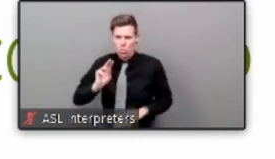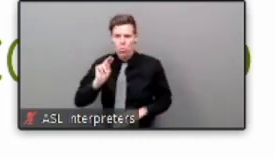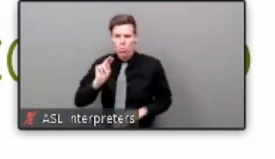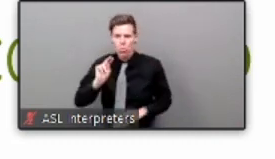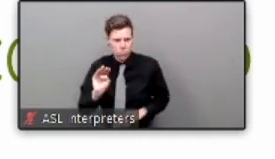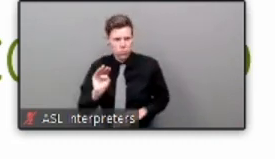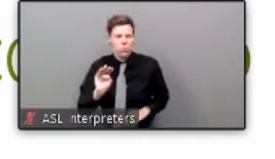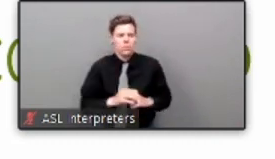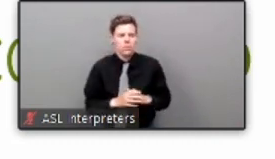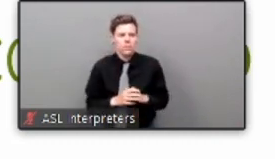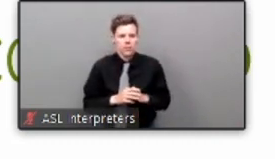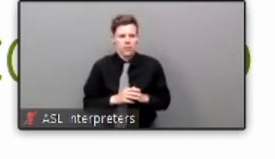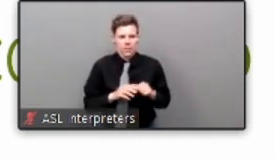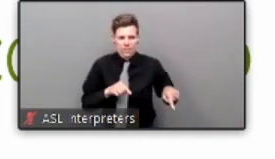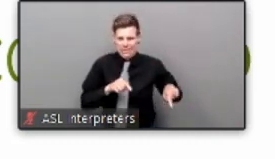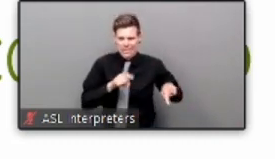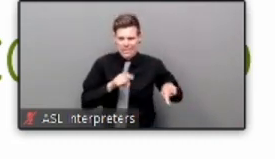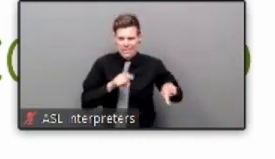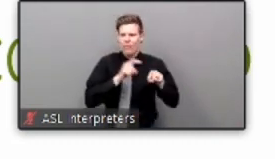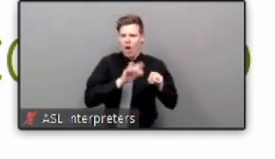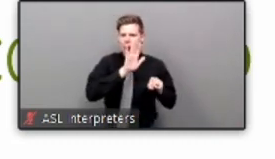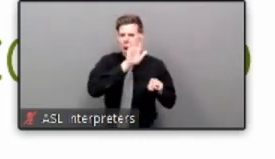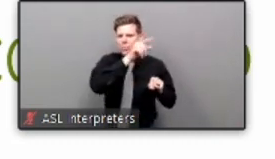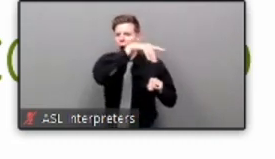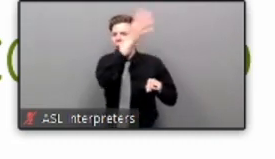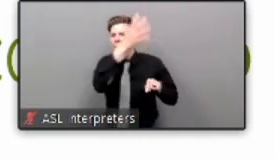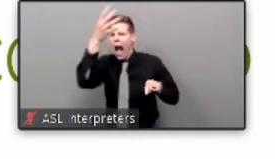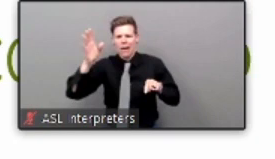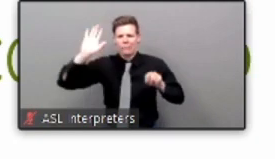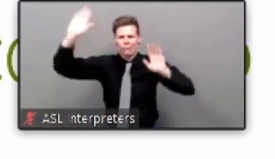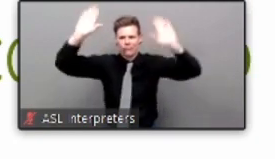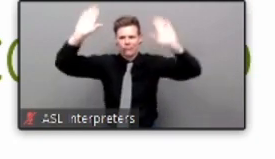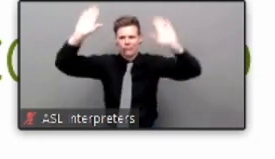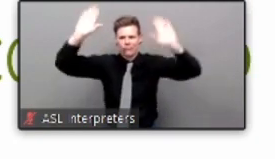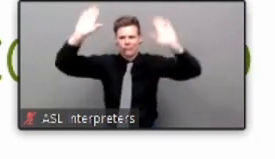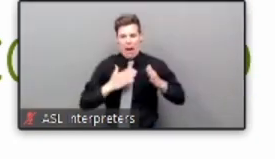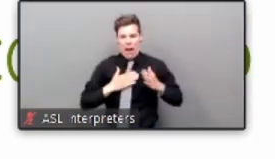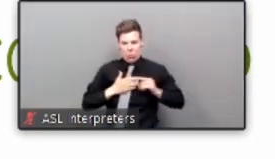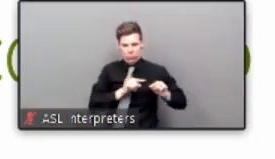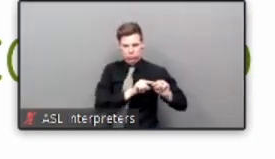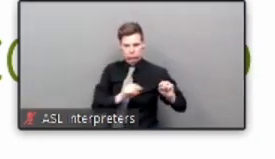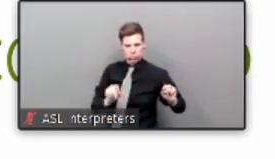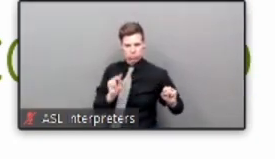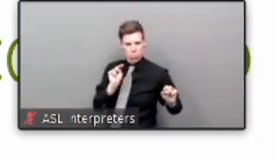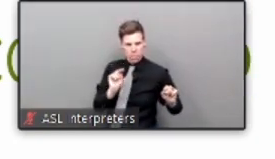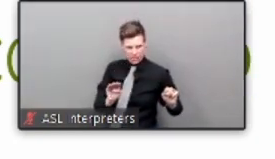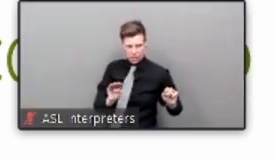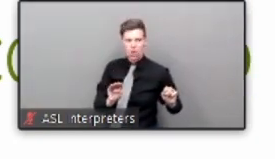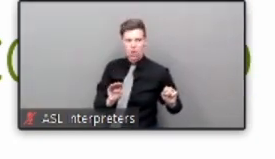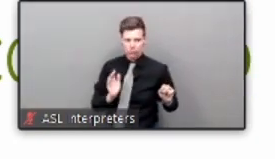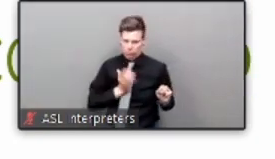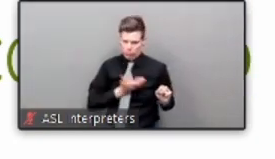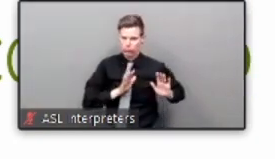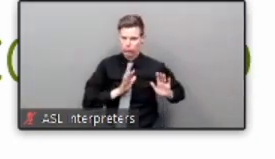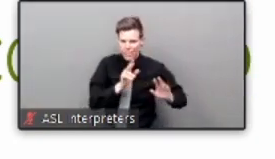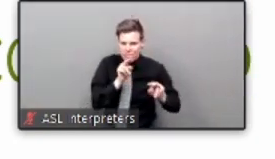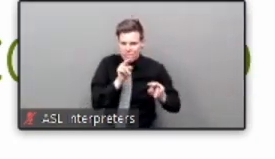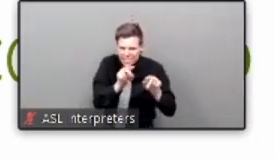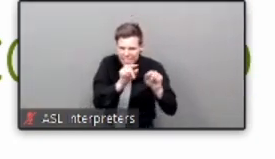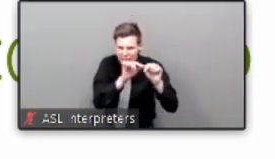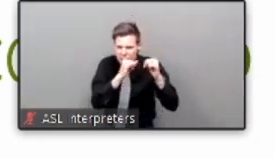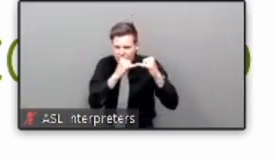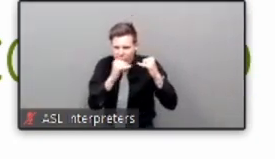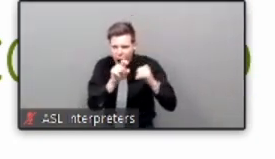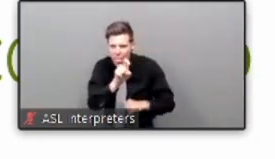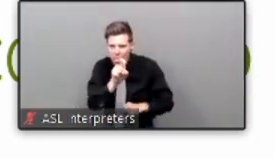but you can see that bottom line there is just everyone in New Mexico and the data we continue to report every day to the CDC. And then